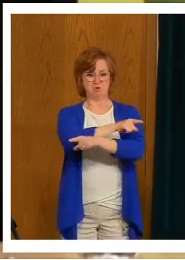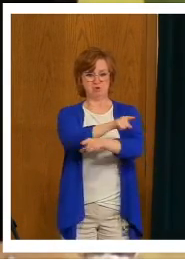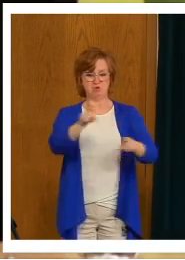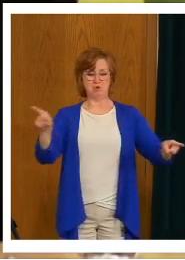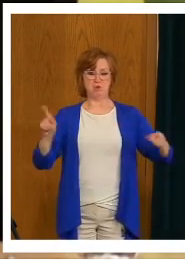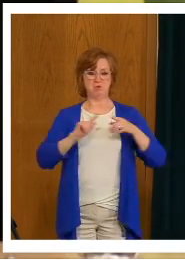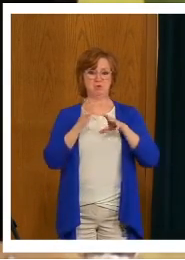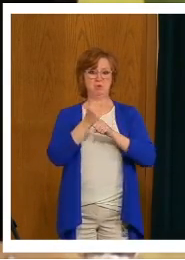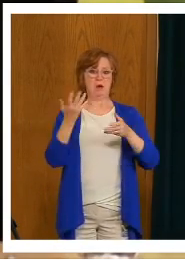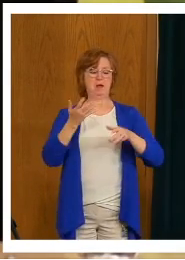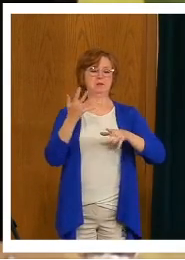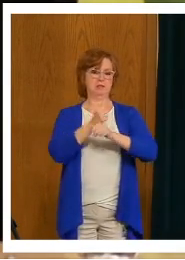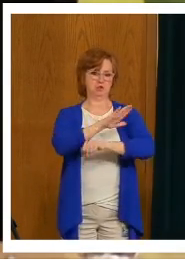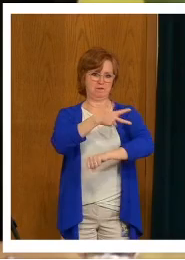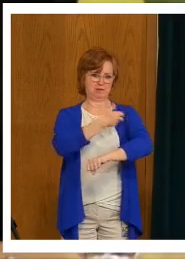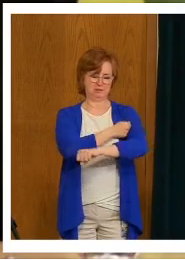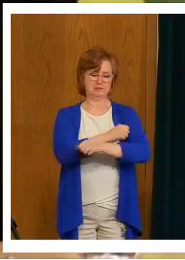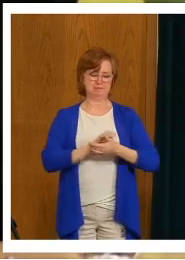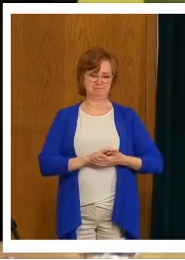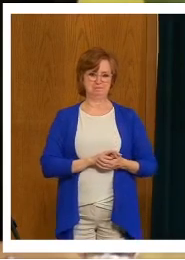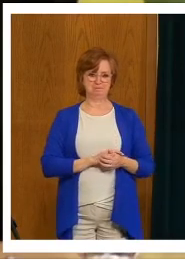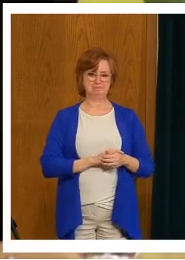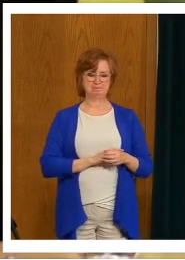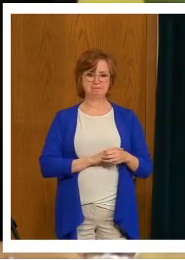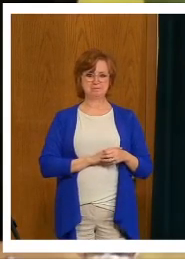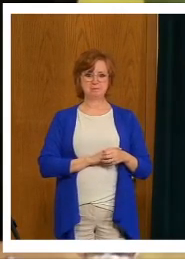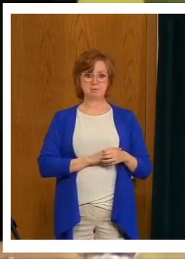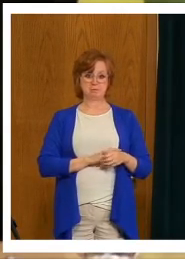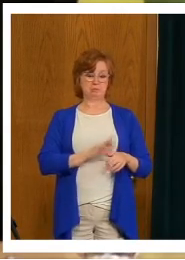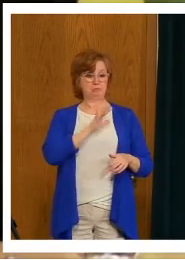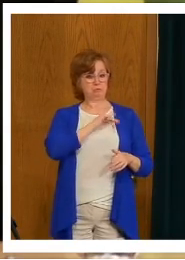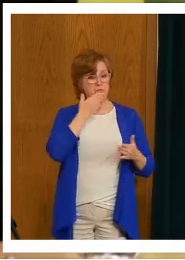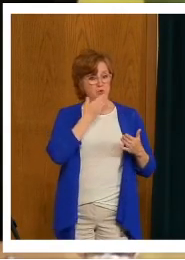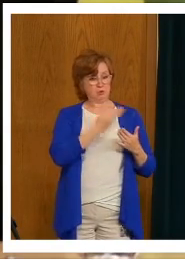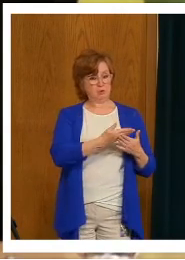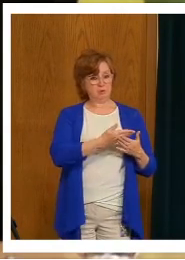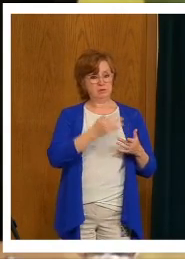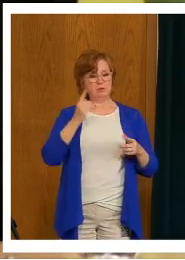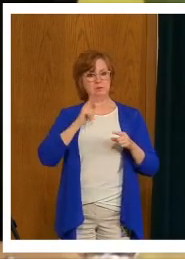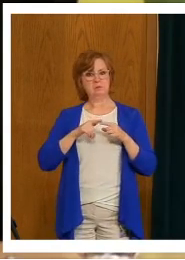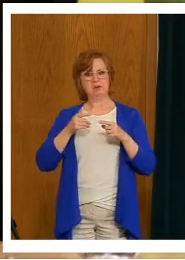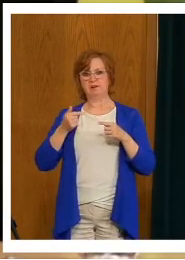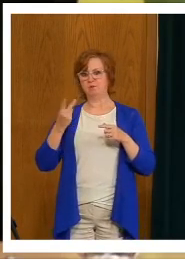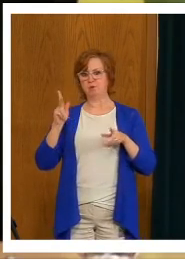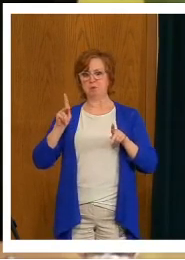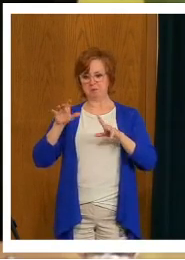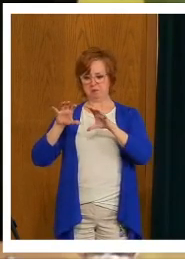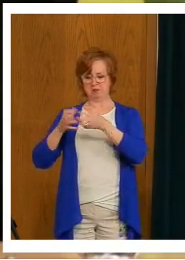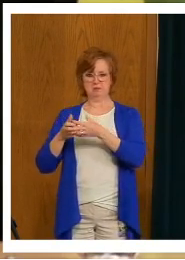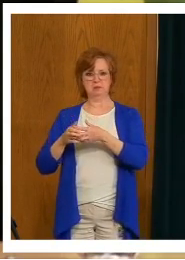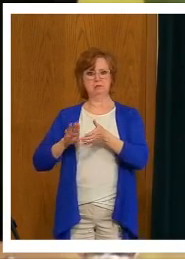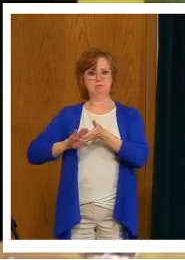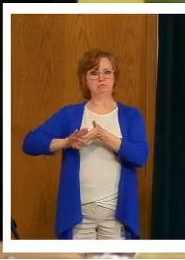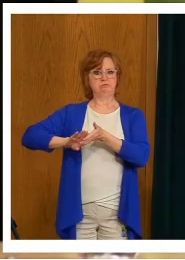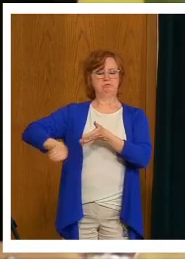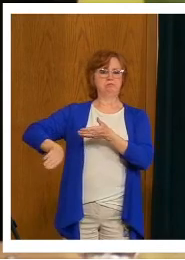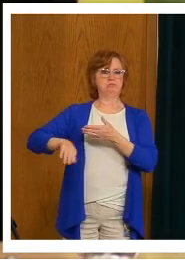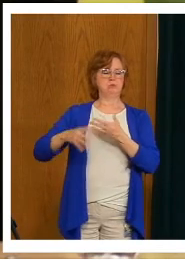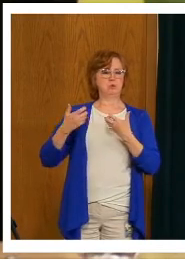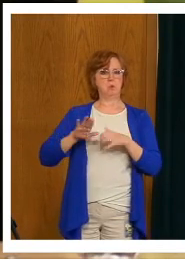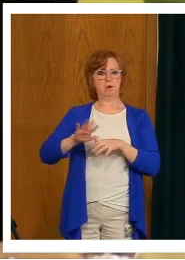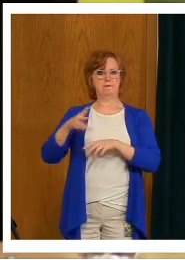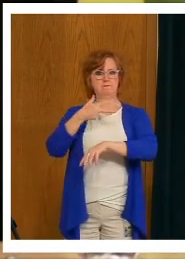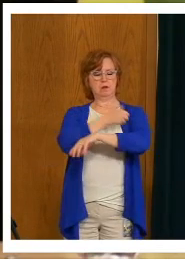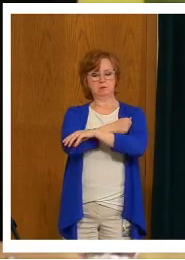Ultimately, there is going to be a small percentage, and people are, but there is going to be a small percentage of people that choose not to get vaccinated. And they